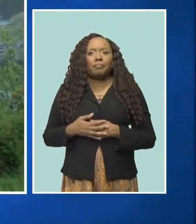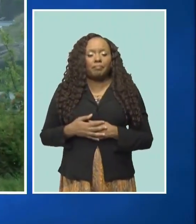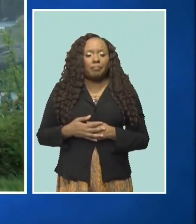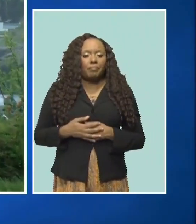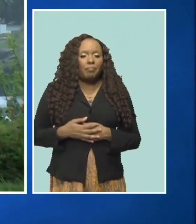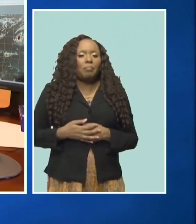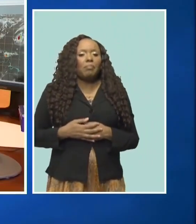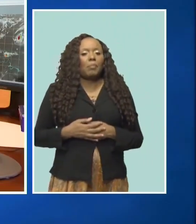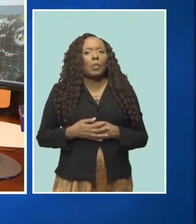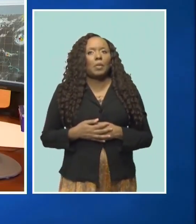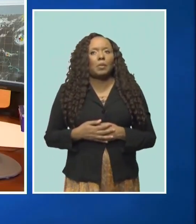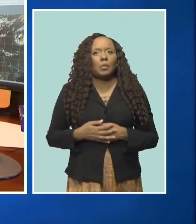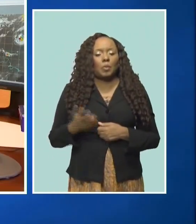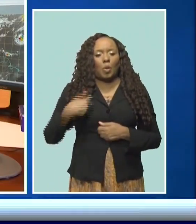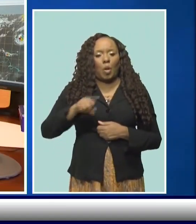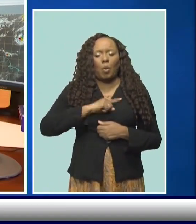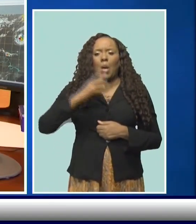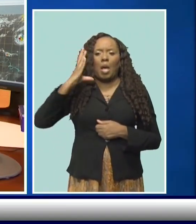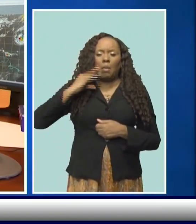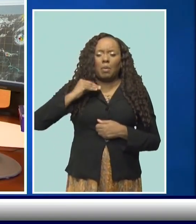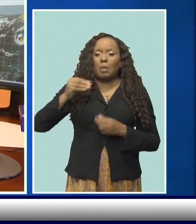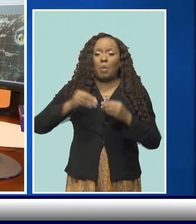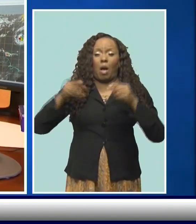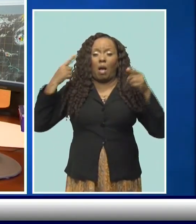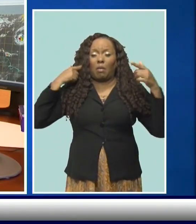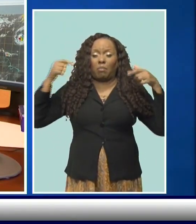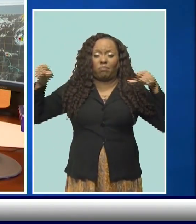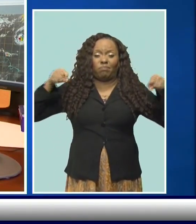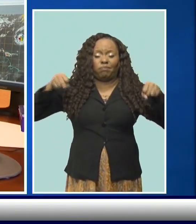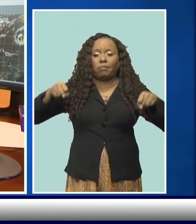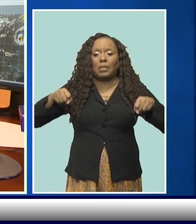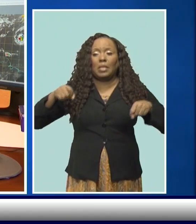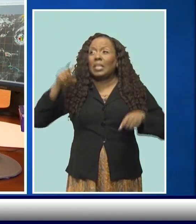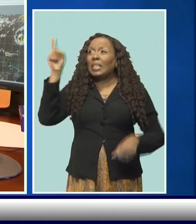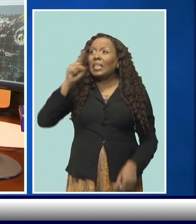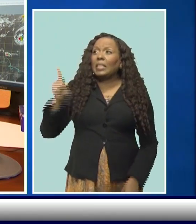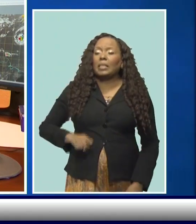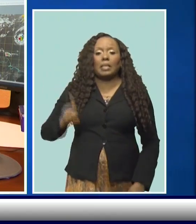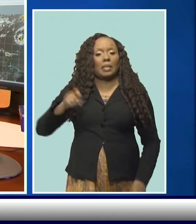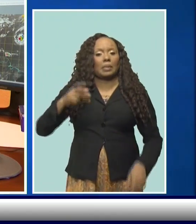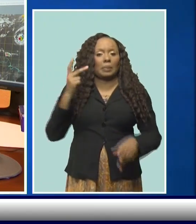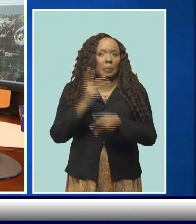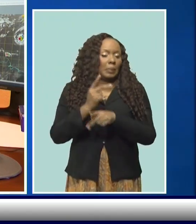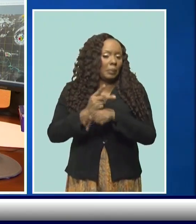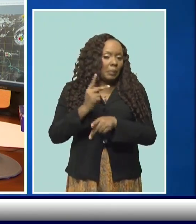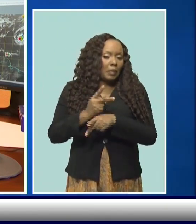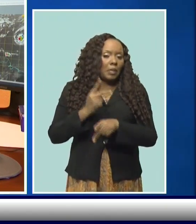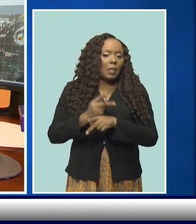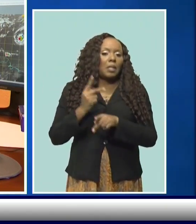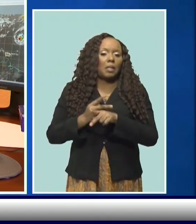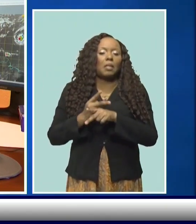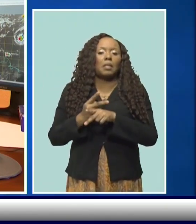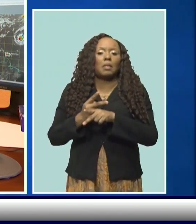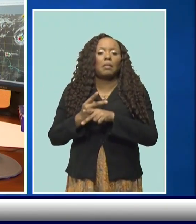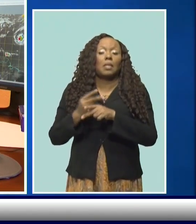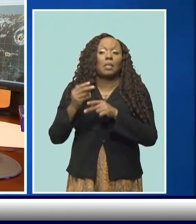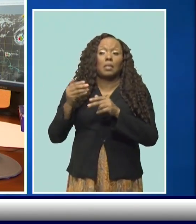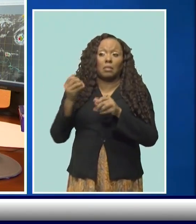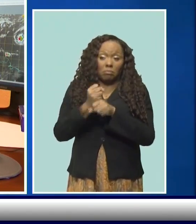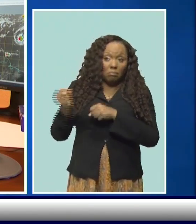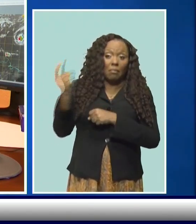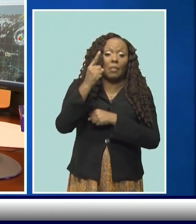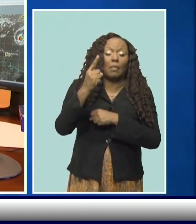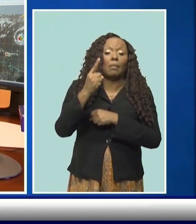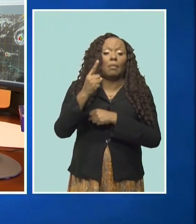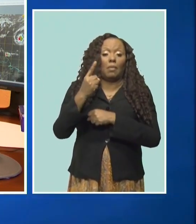frequent, but it's something that we have to be more cognizant of even going forward into next year, into the next